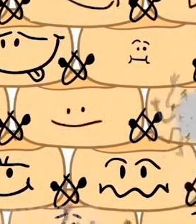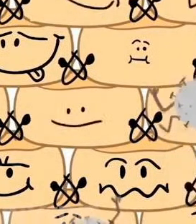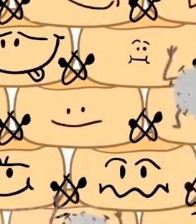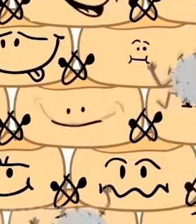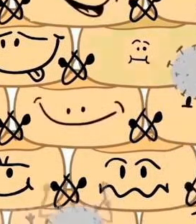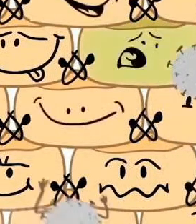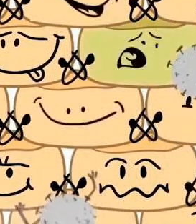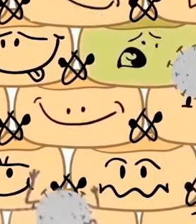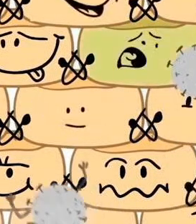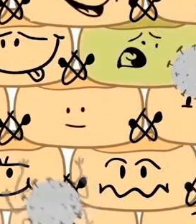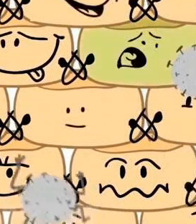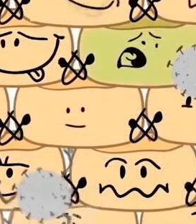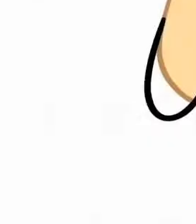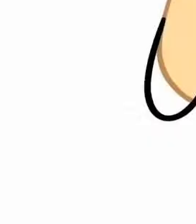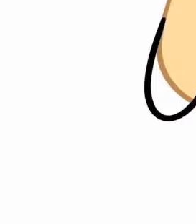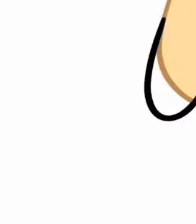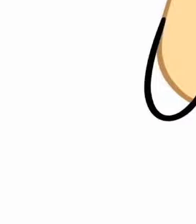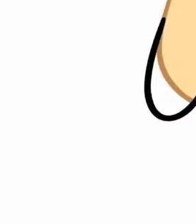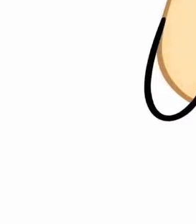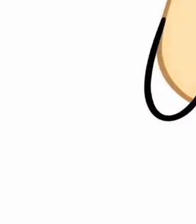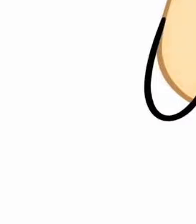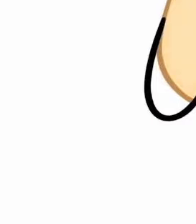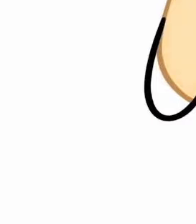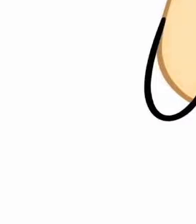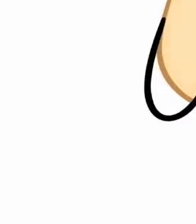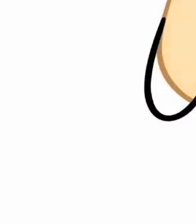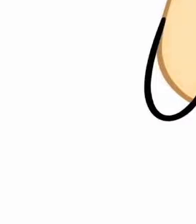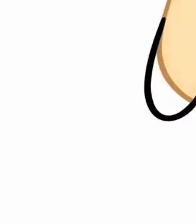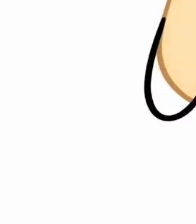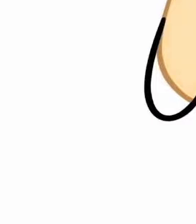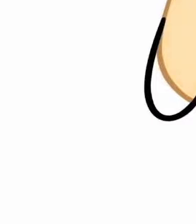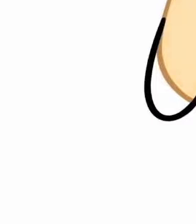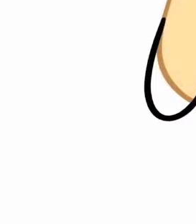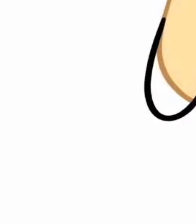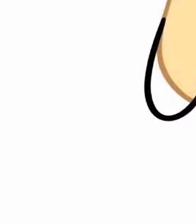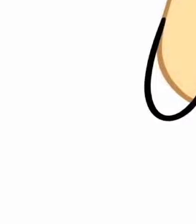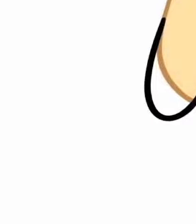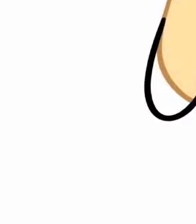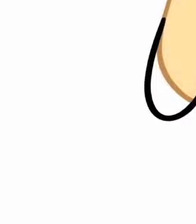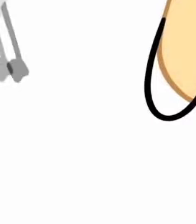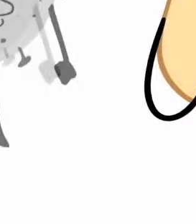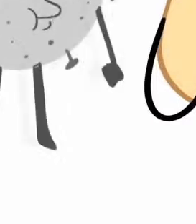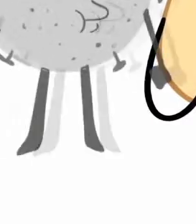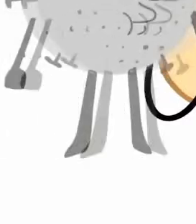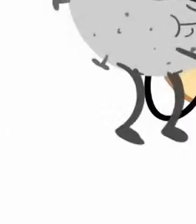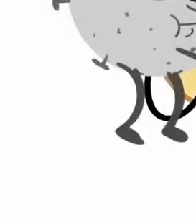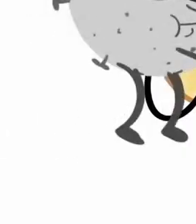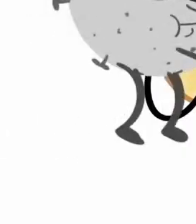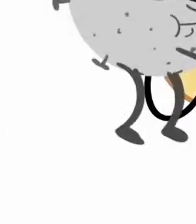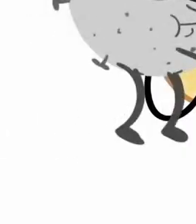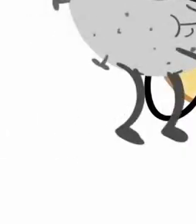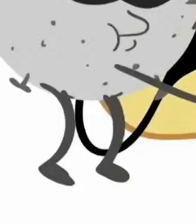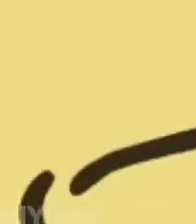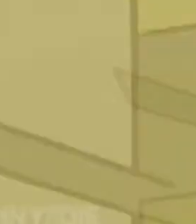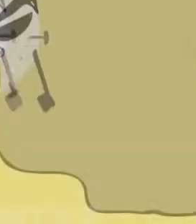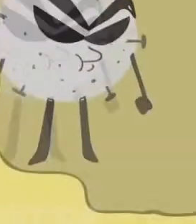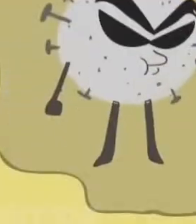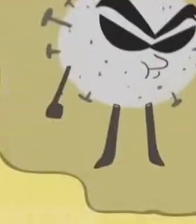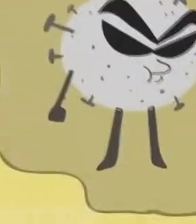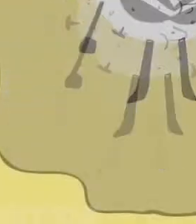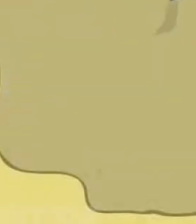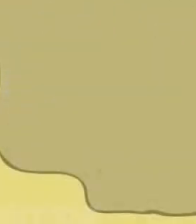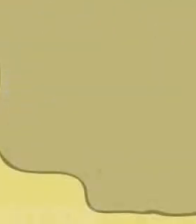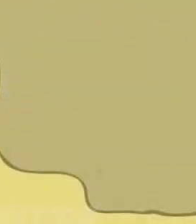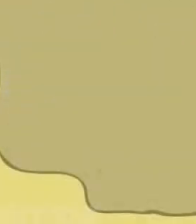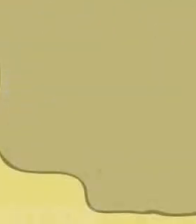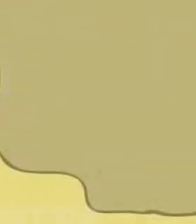virus factory. You see, healthy cells have machinery to reproduce themselves. But when the Rona comes through, it punks the cell into using